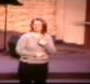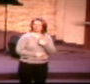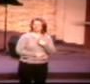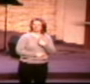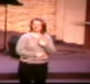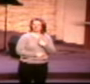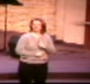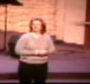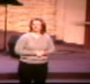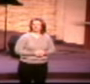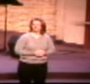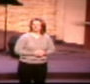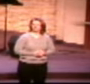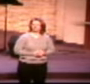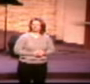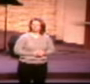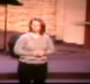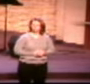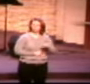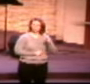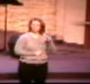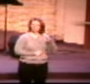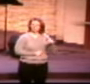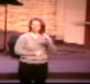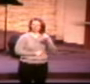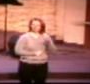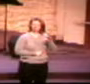after me. Carrie and Robin,